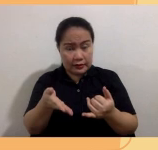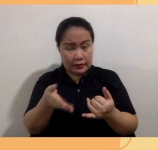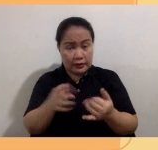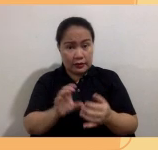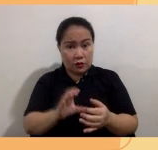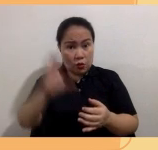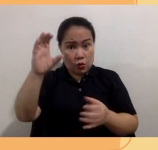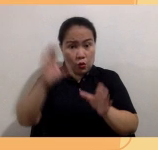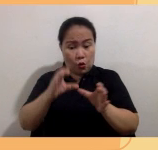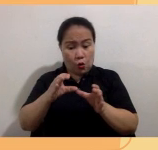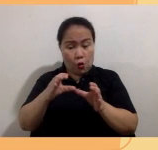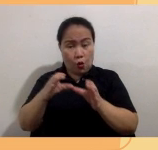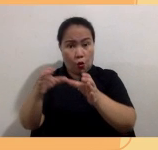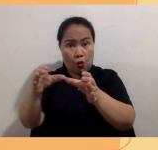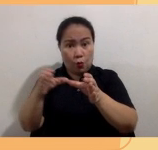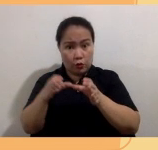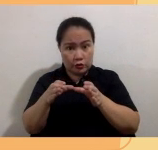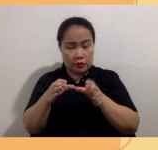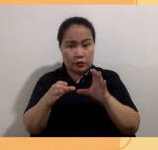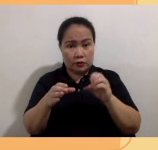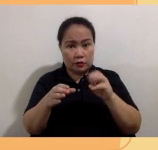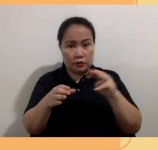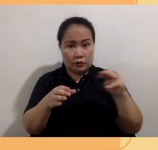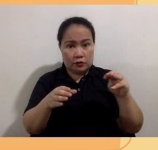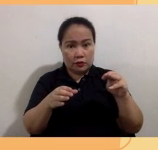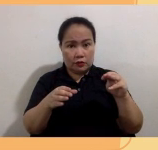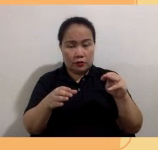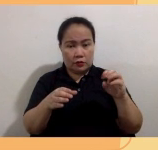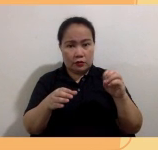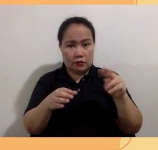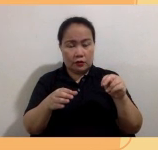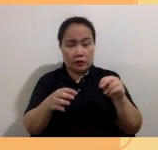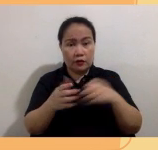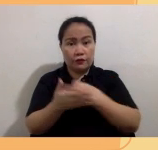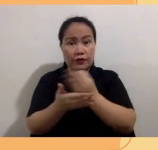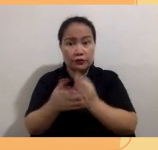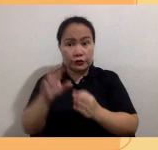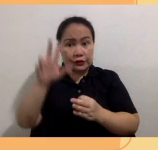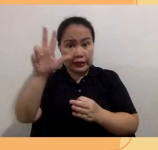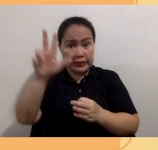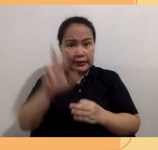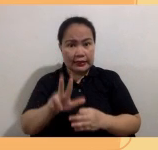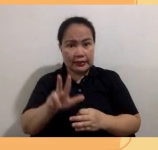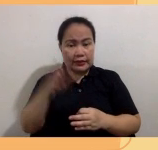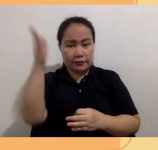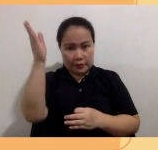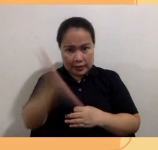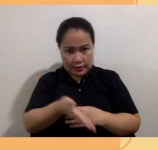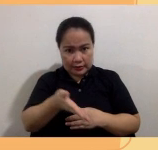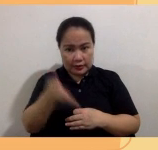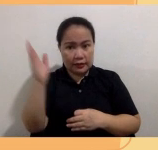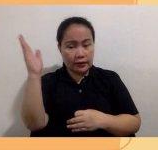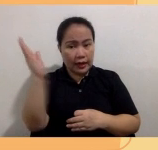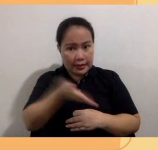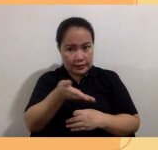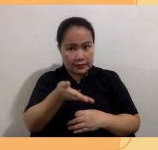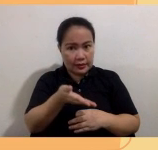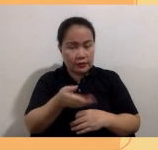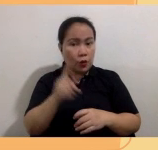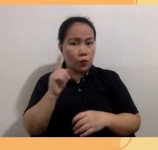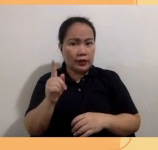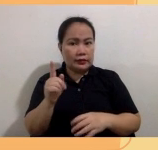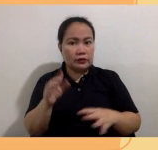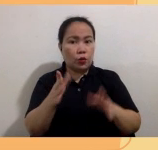common factors. Now, what is the common factor? Of course, it's obvious, diba? So, we have 3. So, we will cancel out